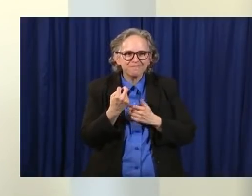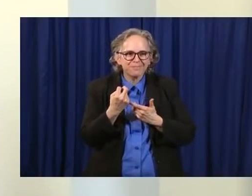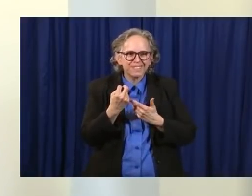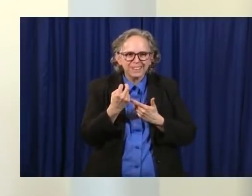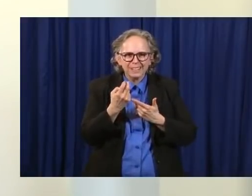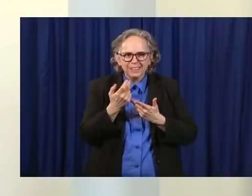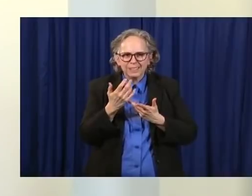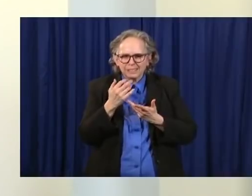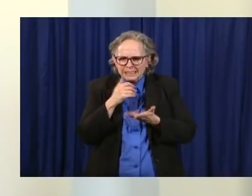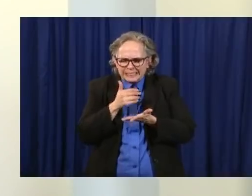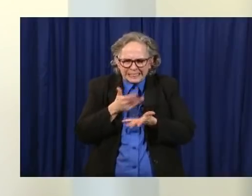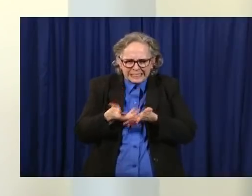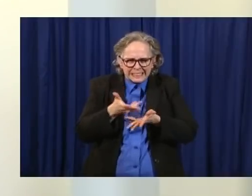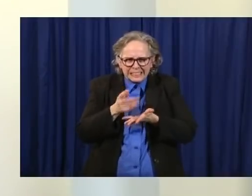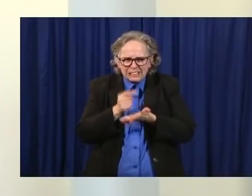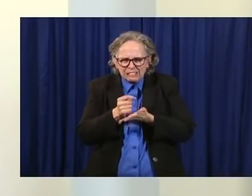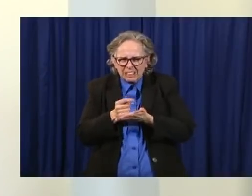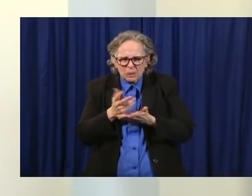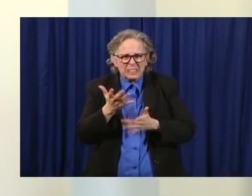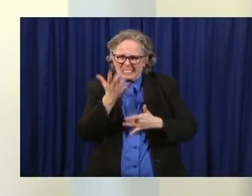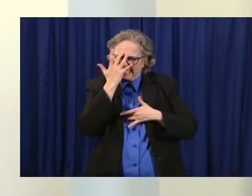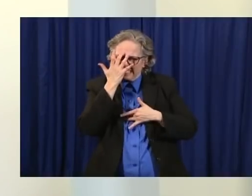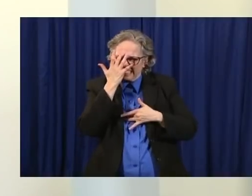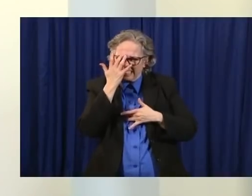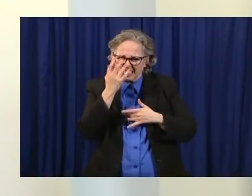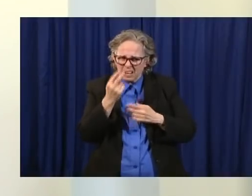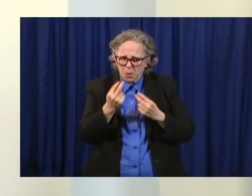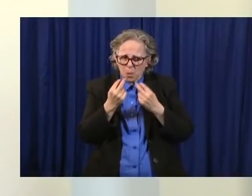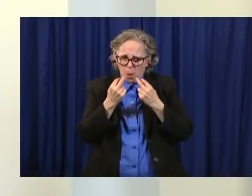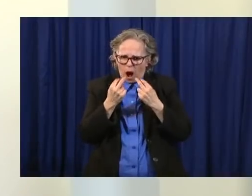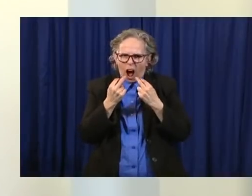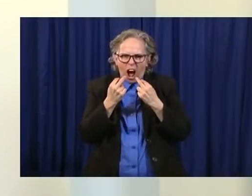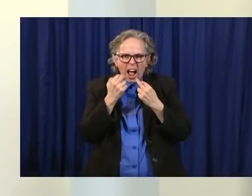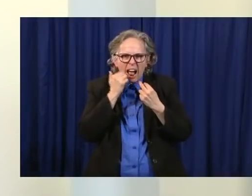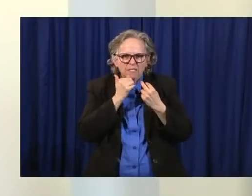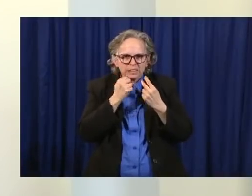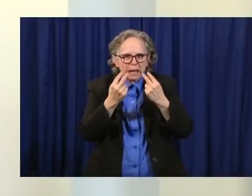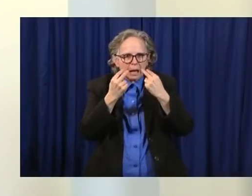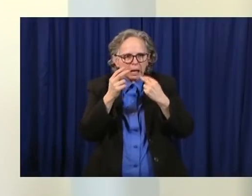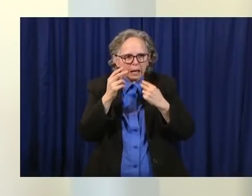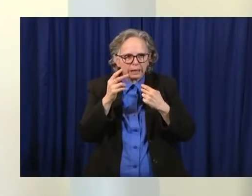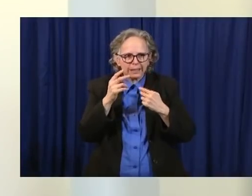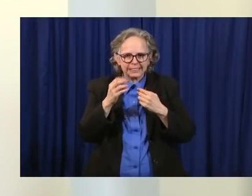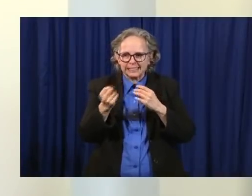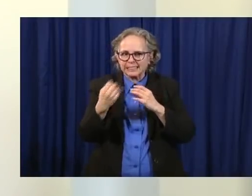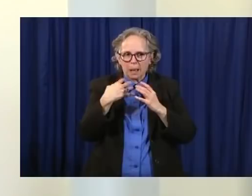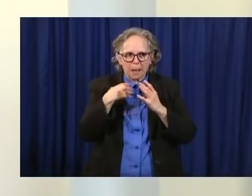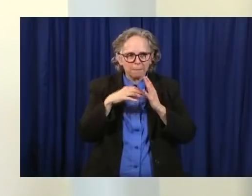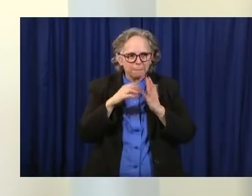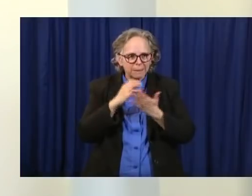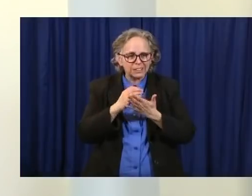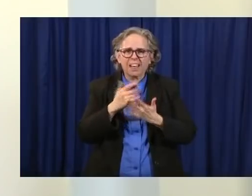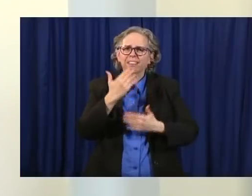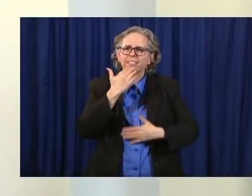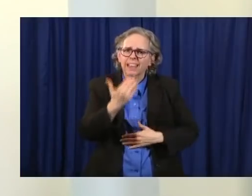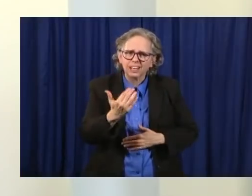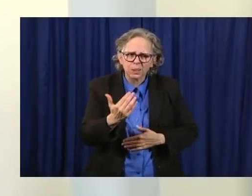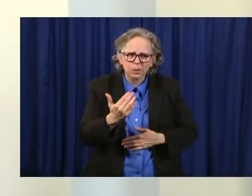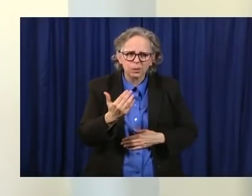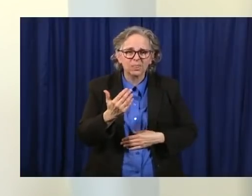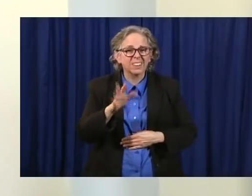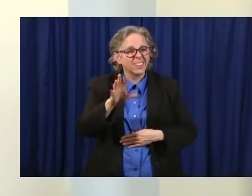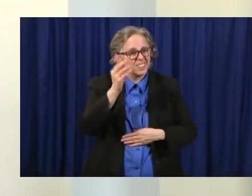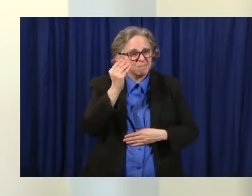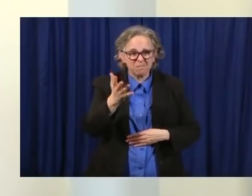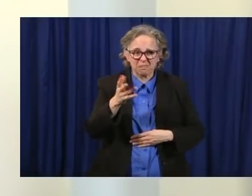sick, and watched our shows each day to get through it, and had sent her picture. to say thank you. And I just know that there are